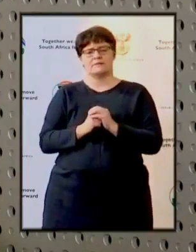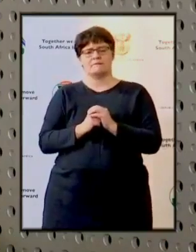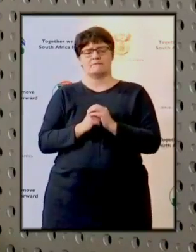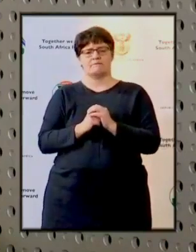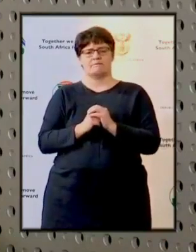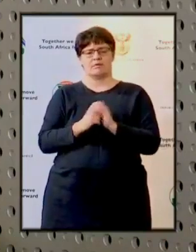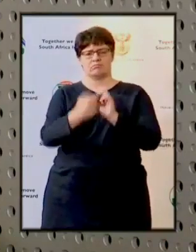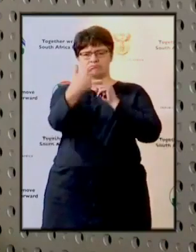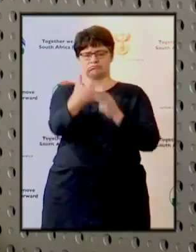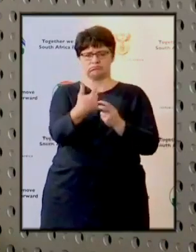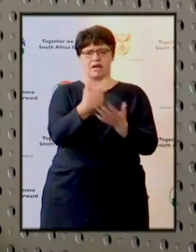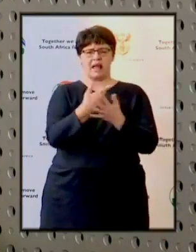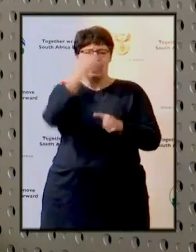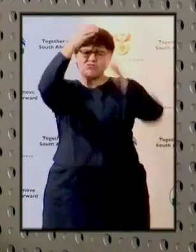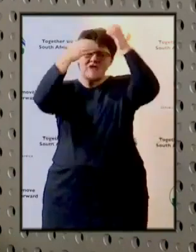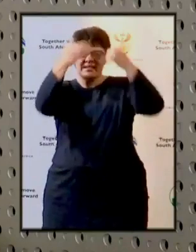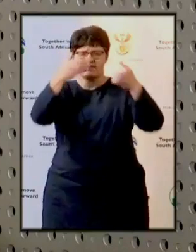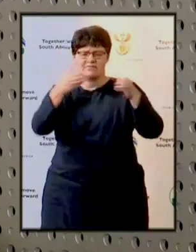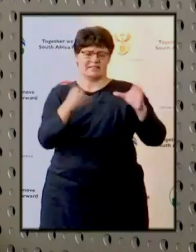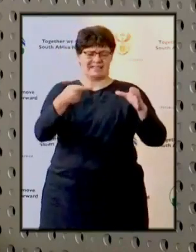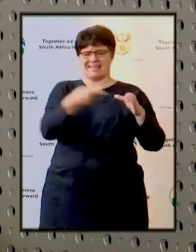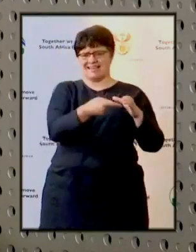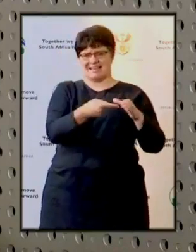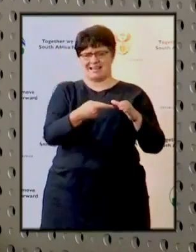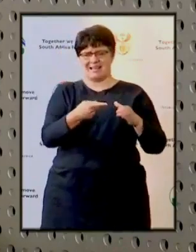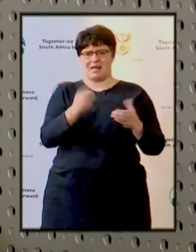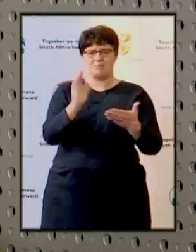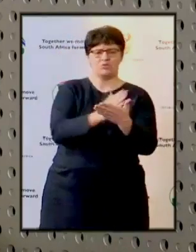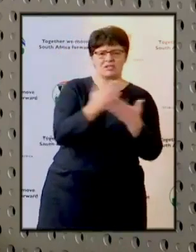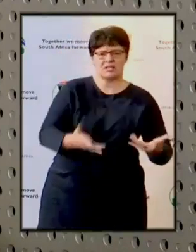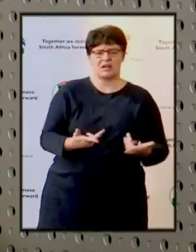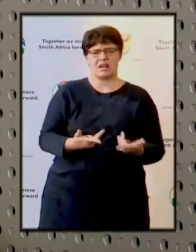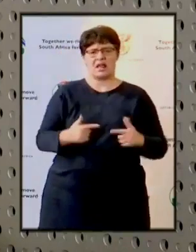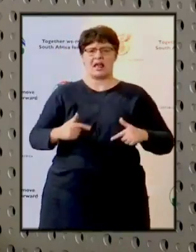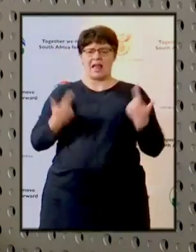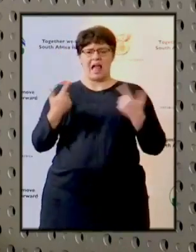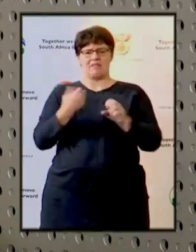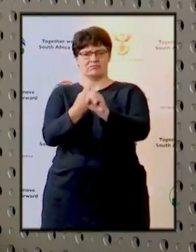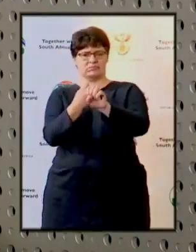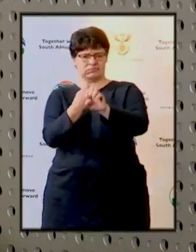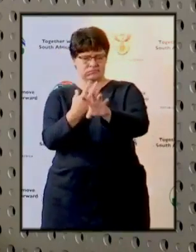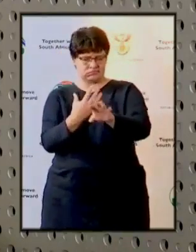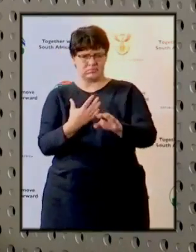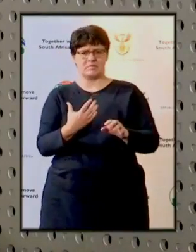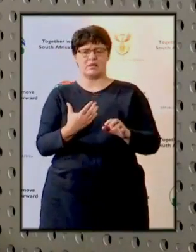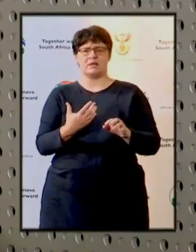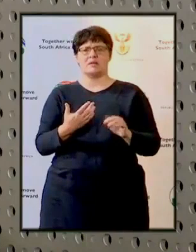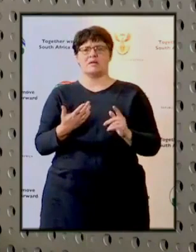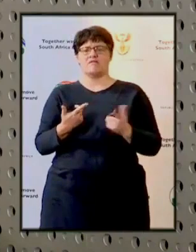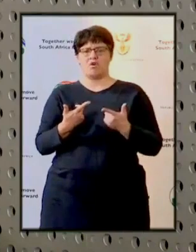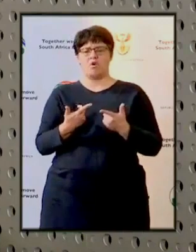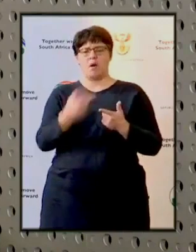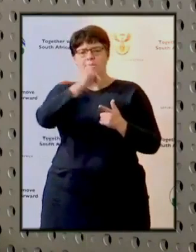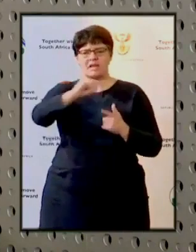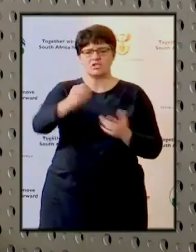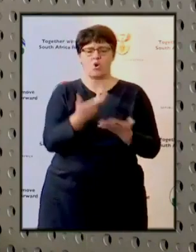the creative sector, and some of the live streaming would be around the messages